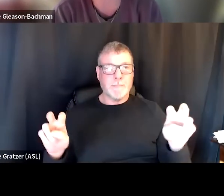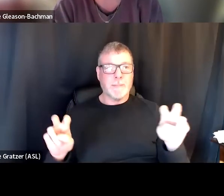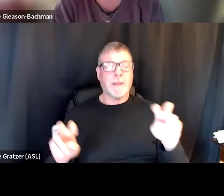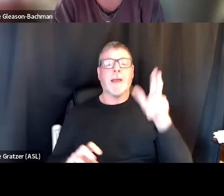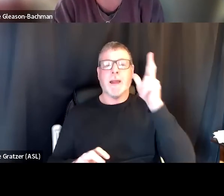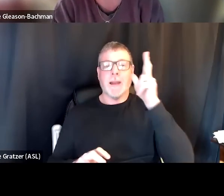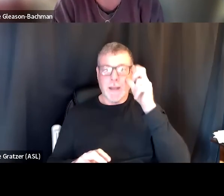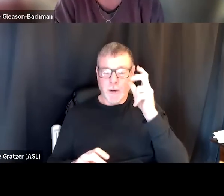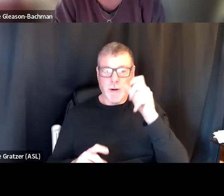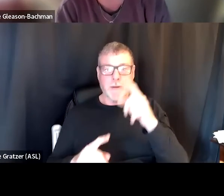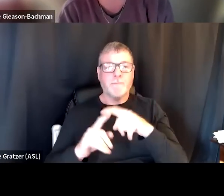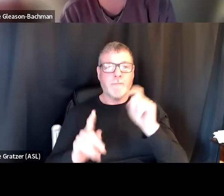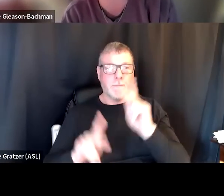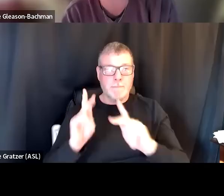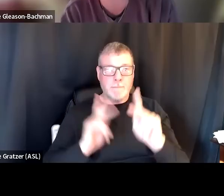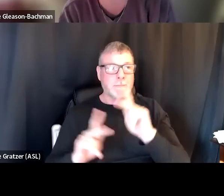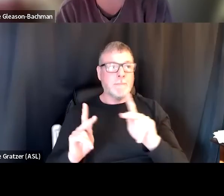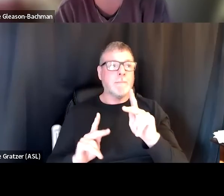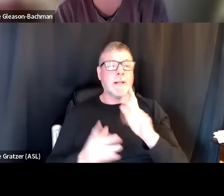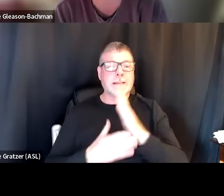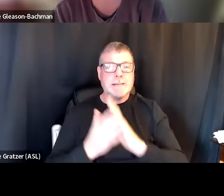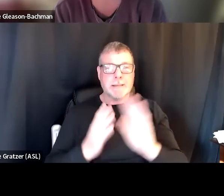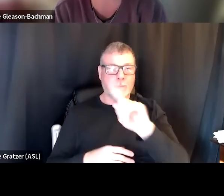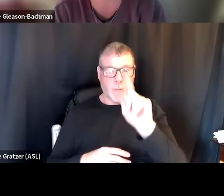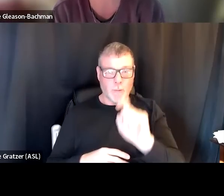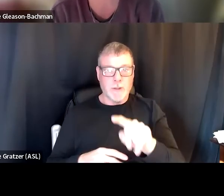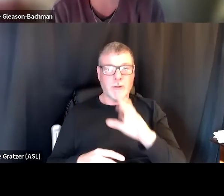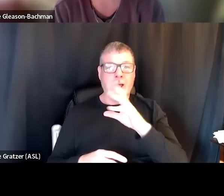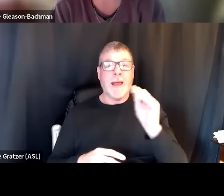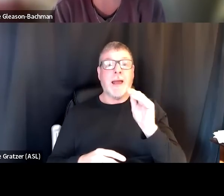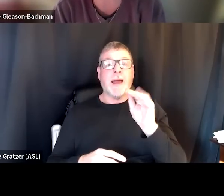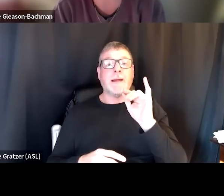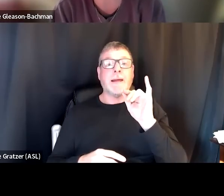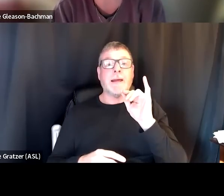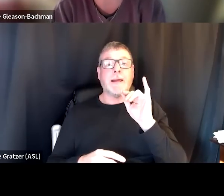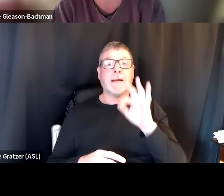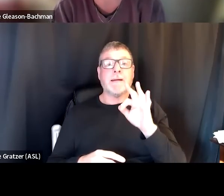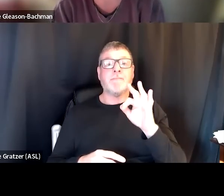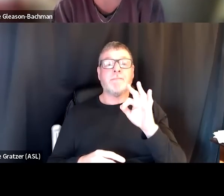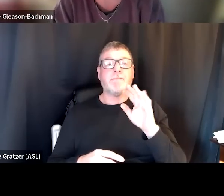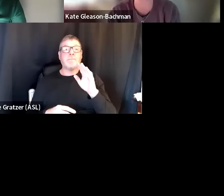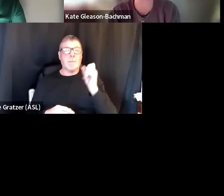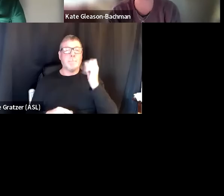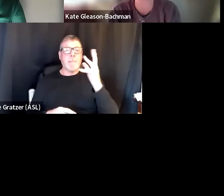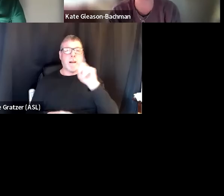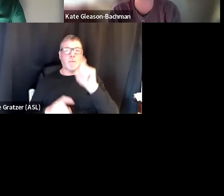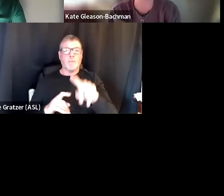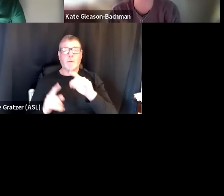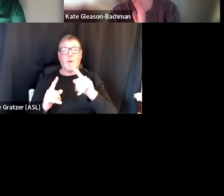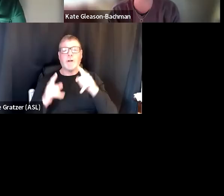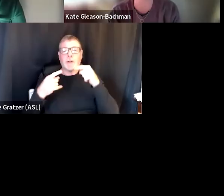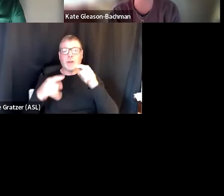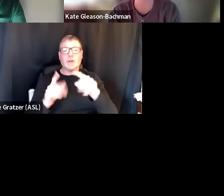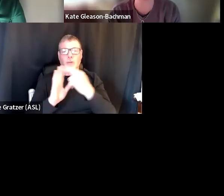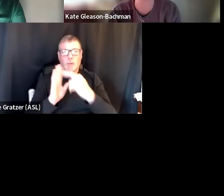the folks who you've heard from with some of your questions. And as Jen said, a lot of questions were sent in when you registered, and we've also